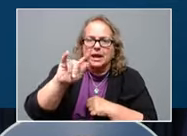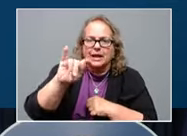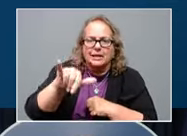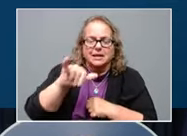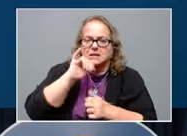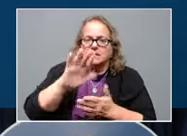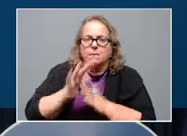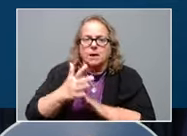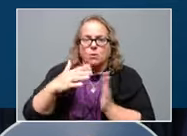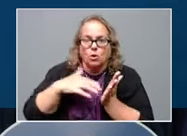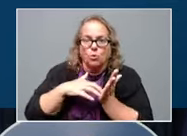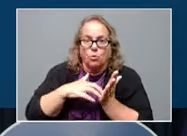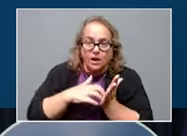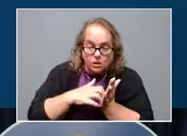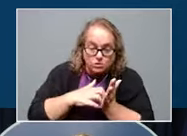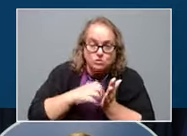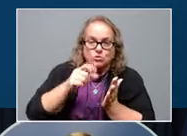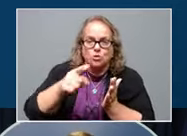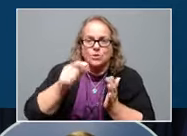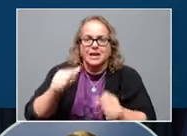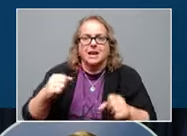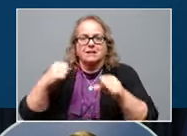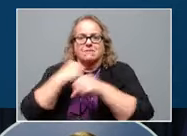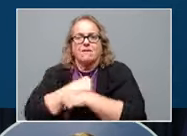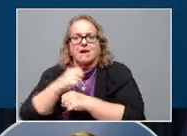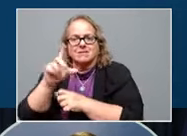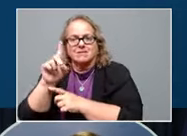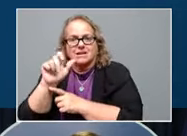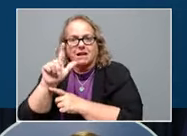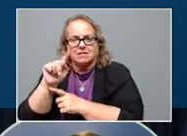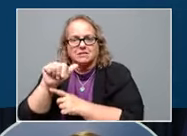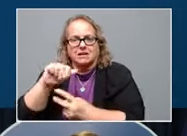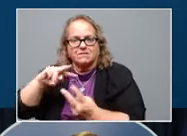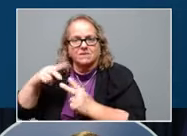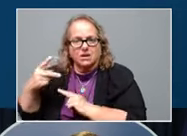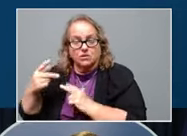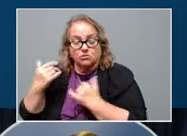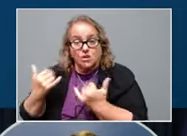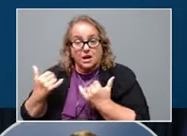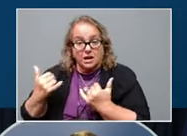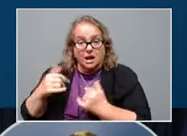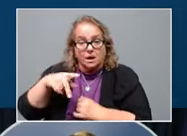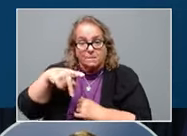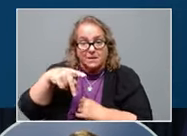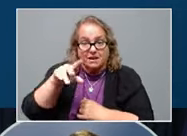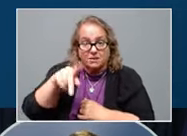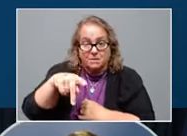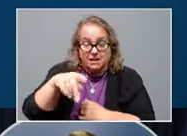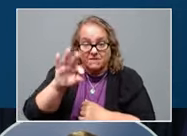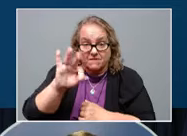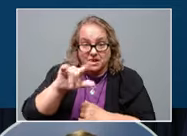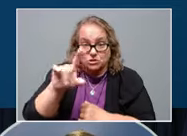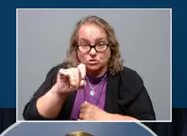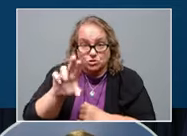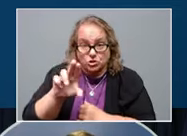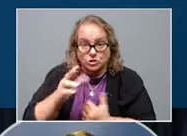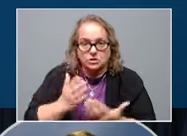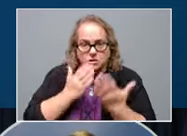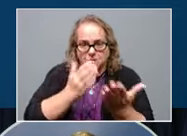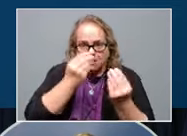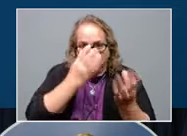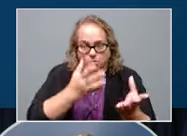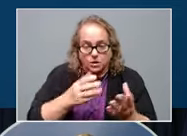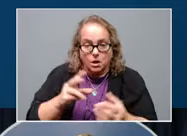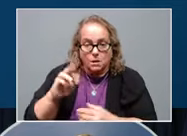variant or any others. So right now, only Pfizer has submitted information. Moderna and J&J will